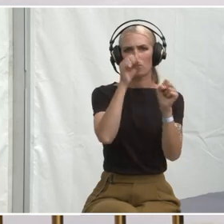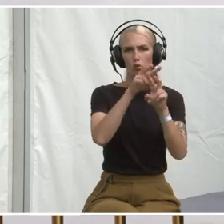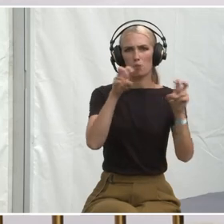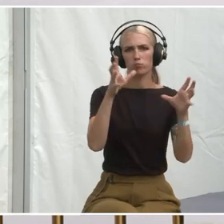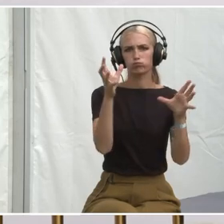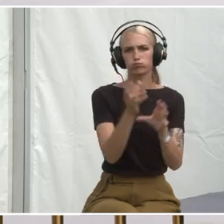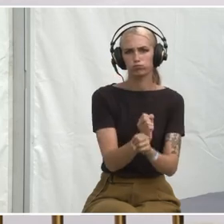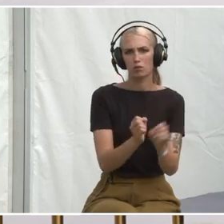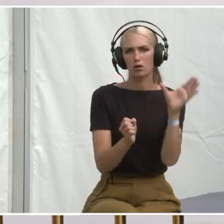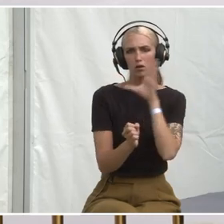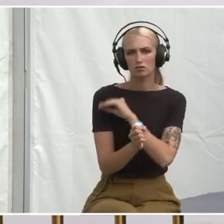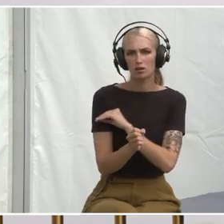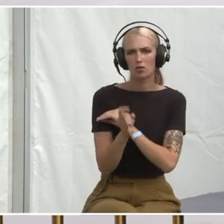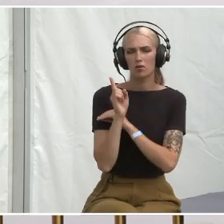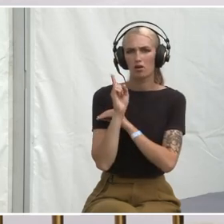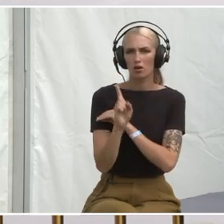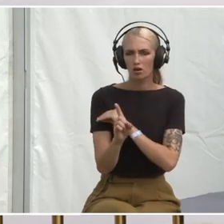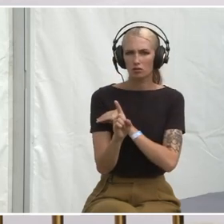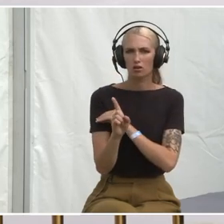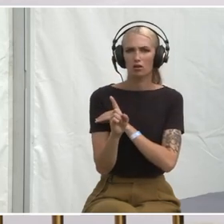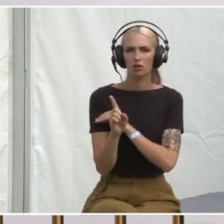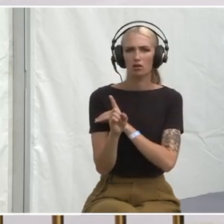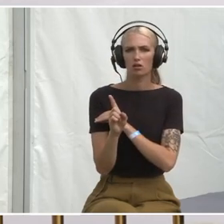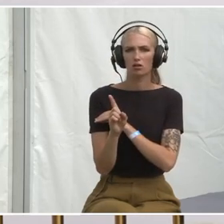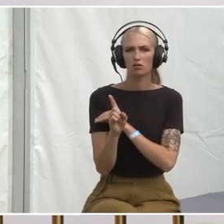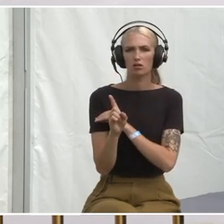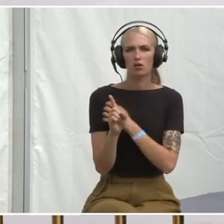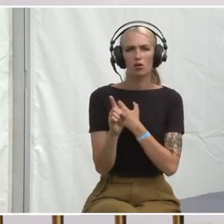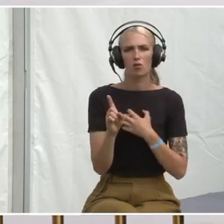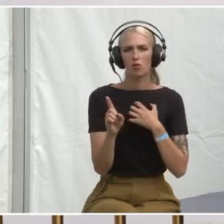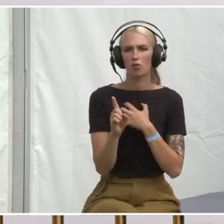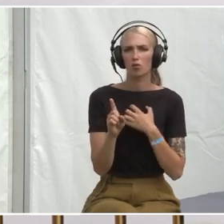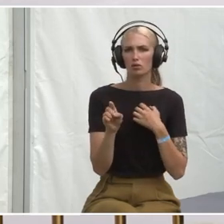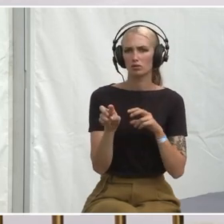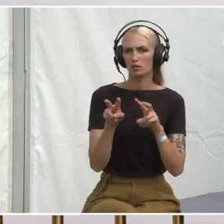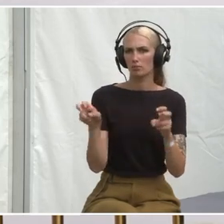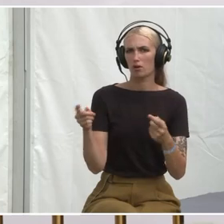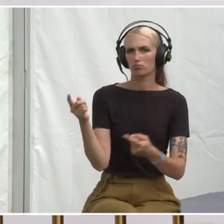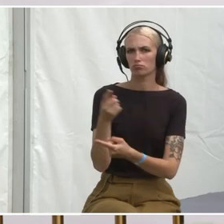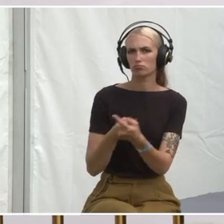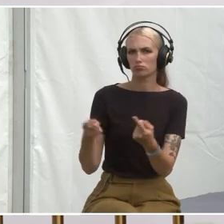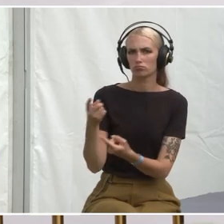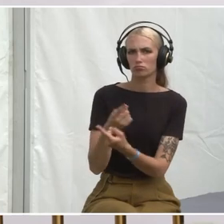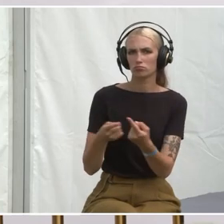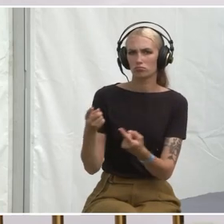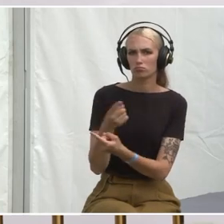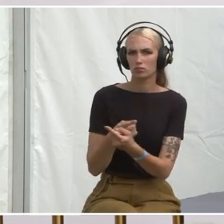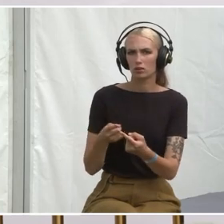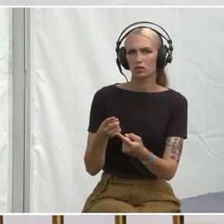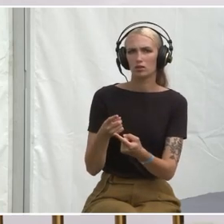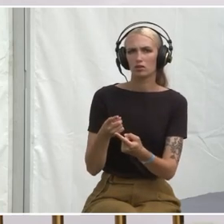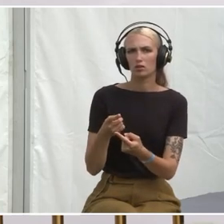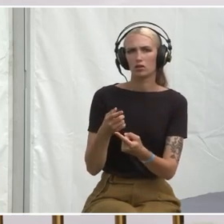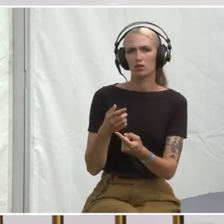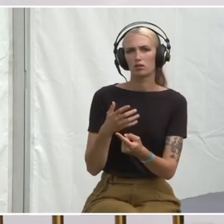that can be that we actually talk too much about it, and we keep itching our wounds, and they won't